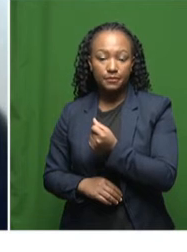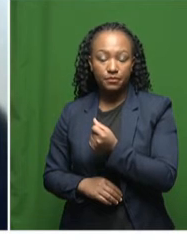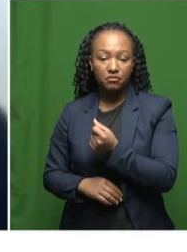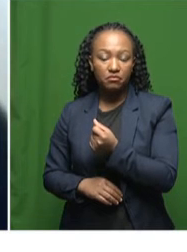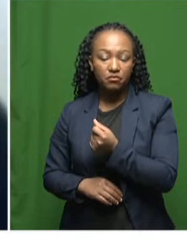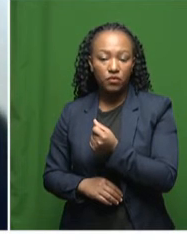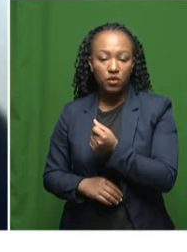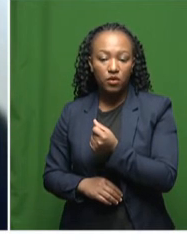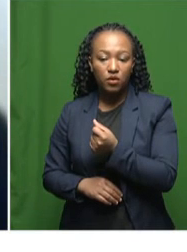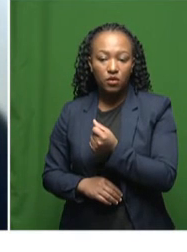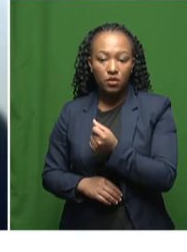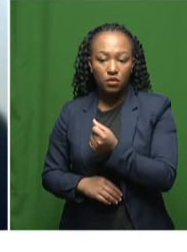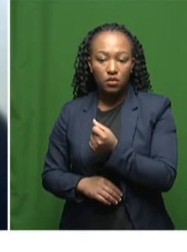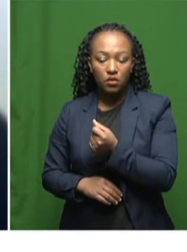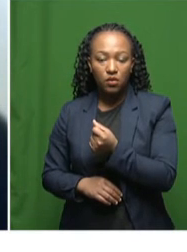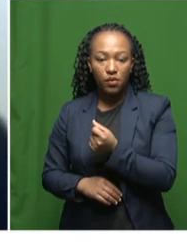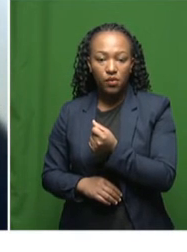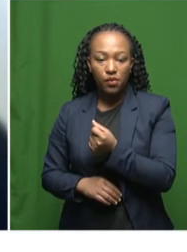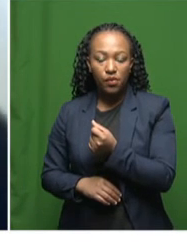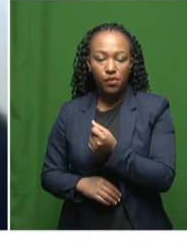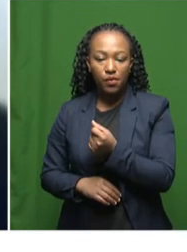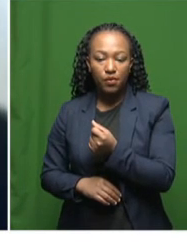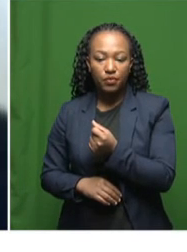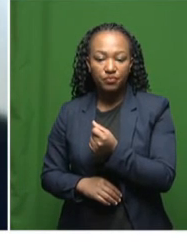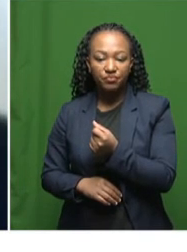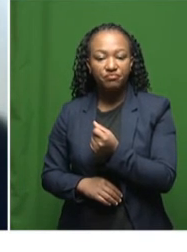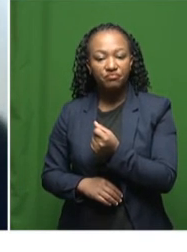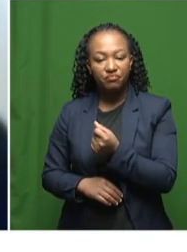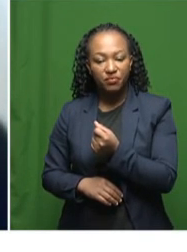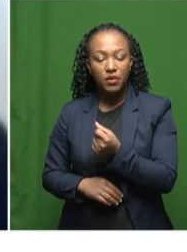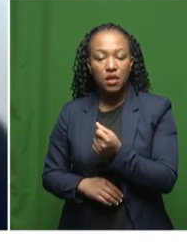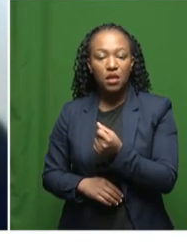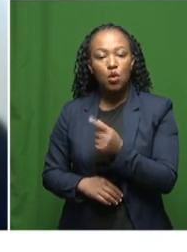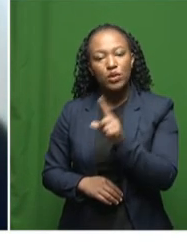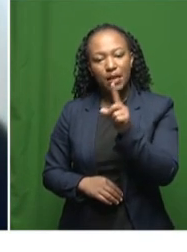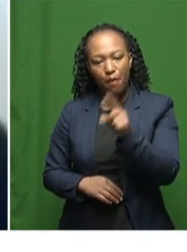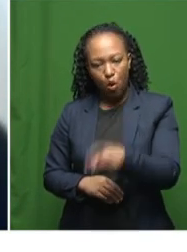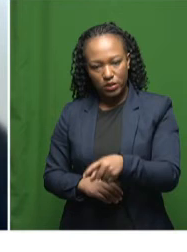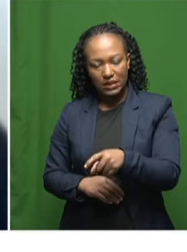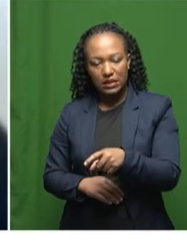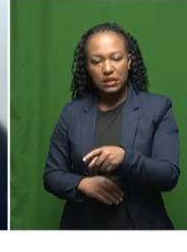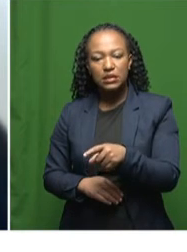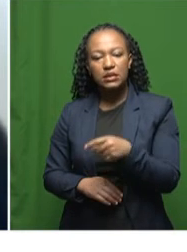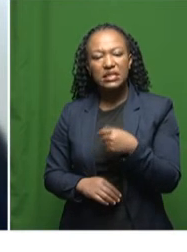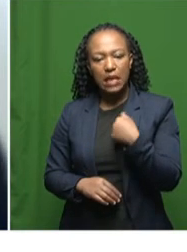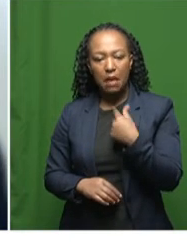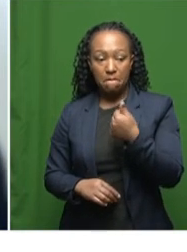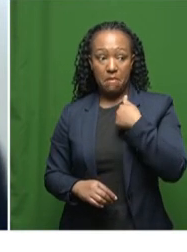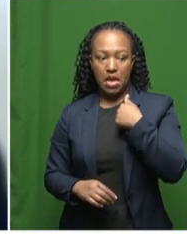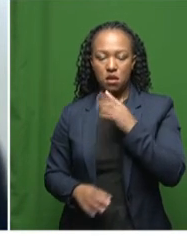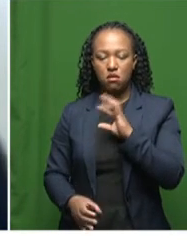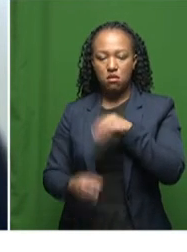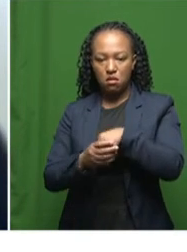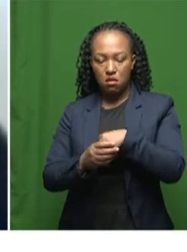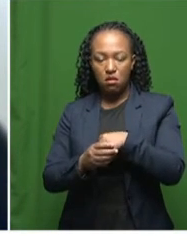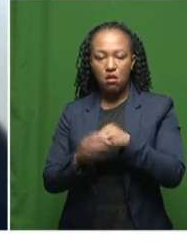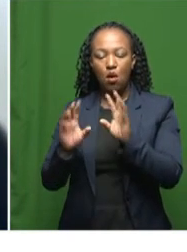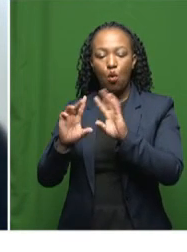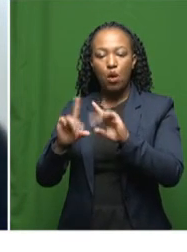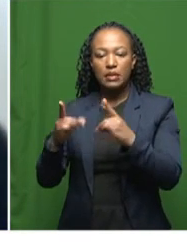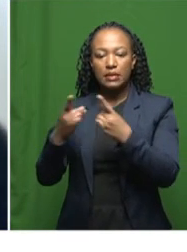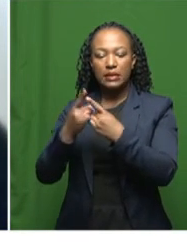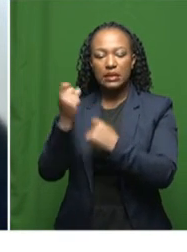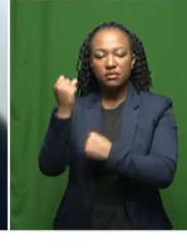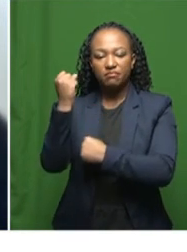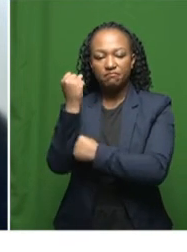We were supposed to, as I'm including myself, because the Department of Infrastructure is also part